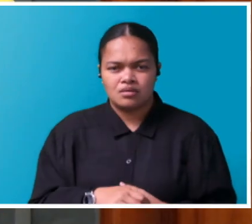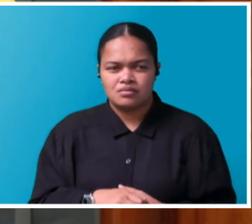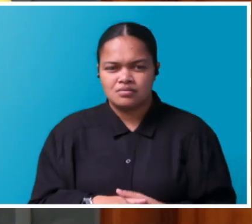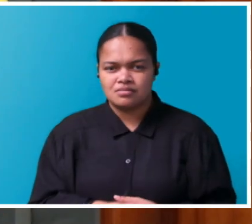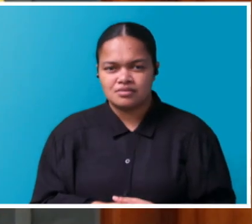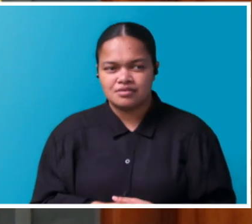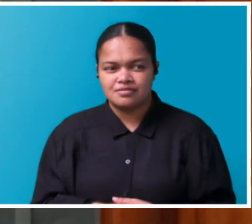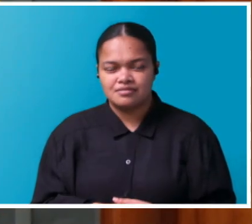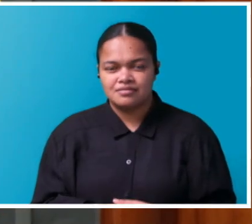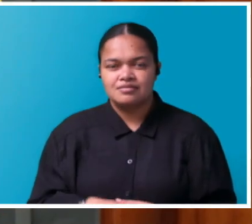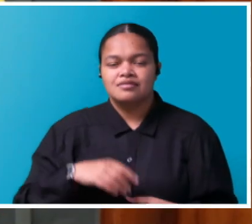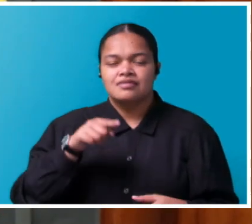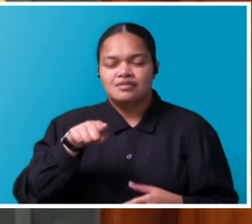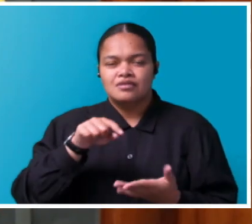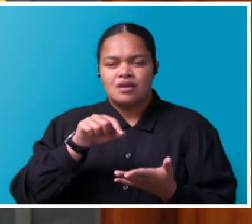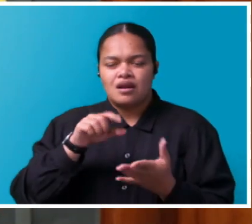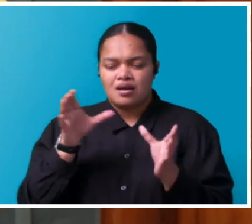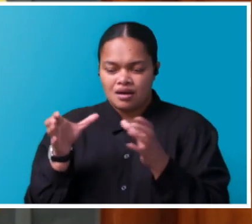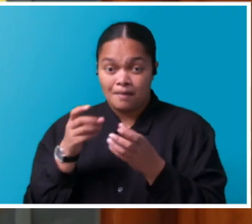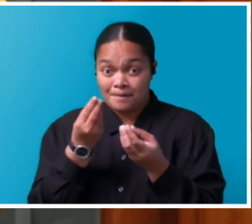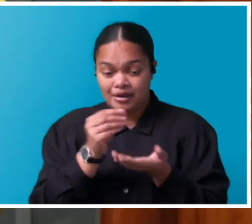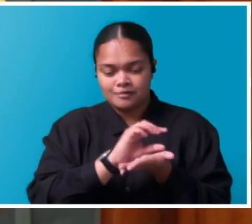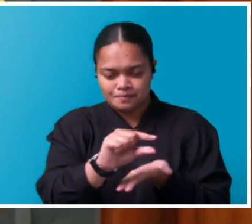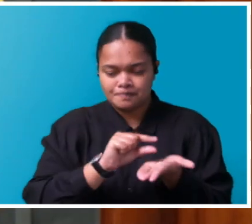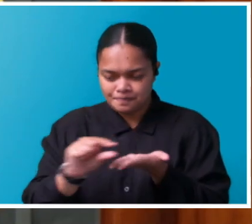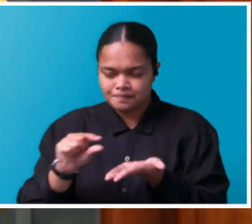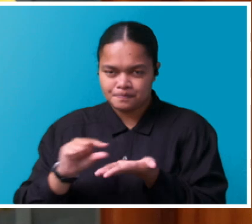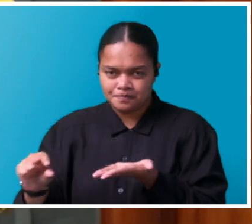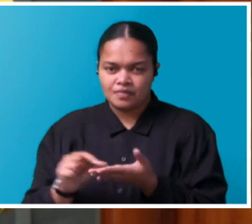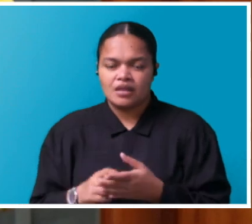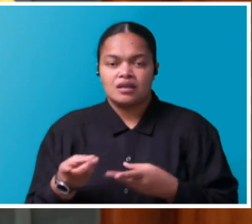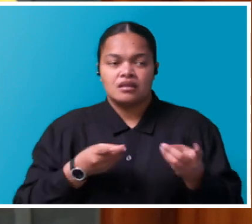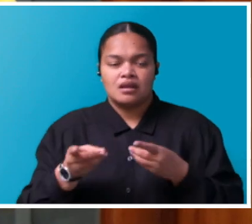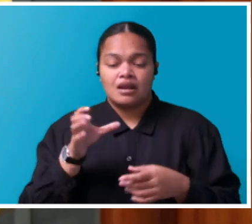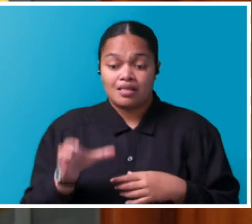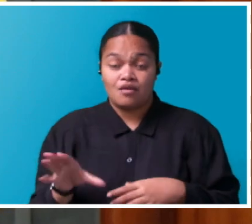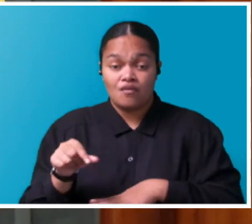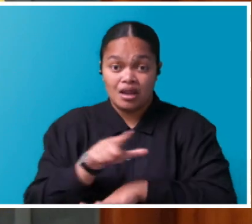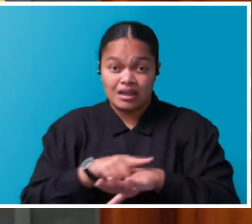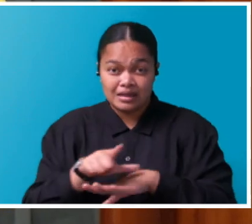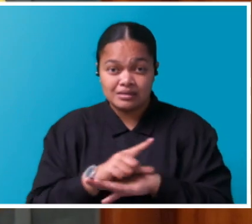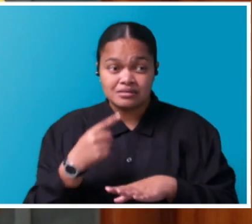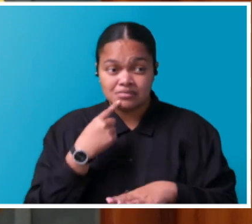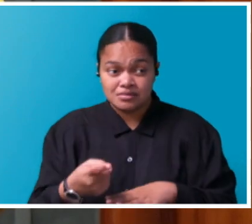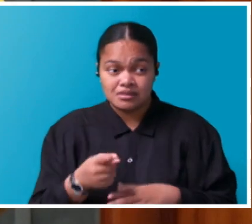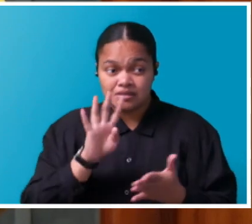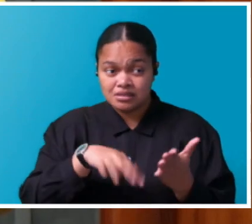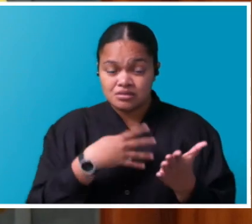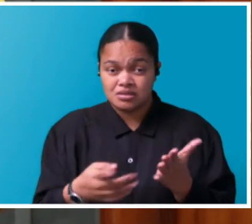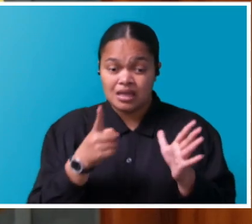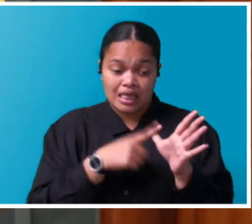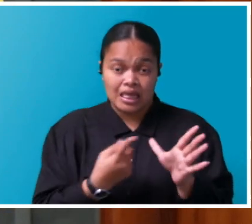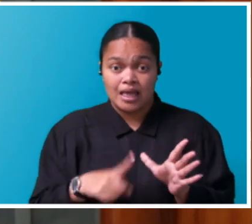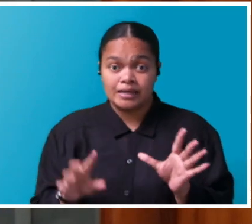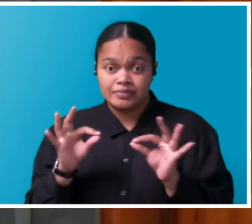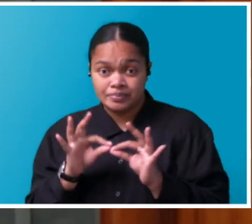161,950 emission reduction units. And under the Director of Lands, State Schedule A and B,